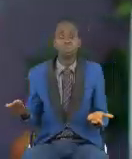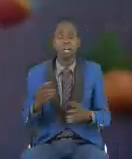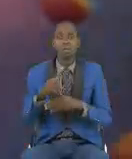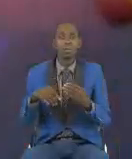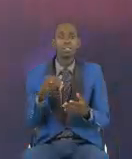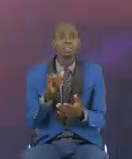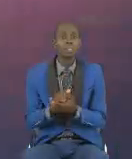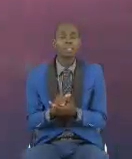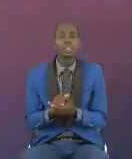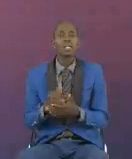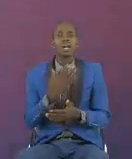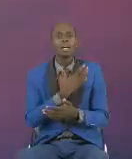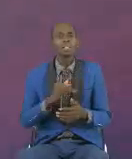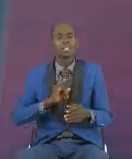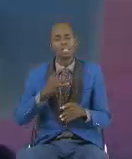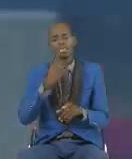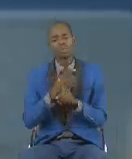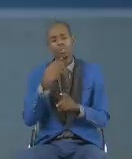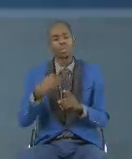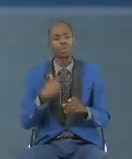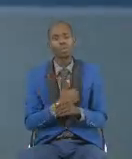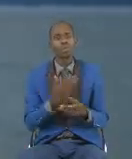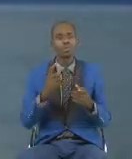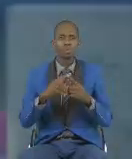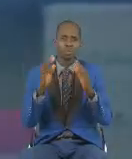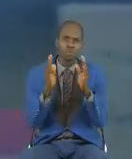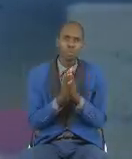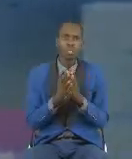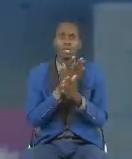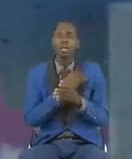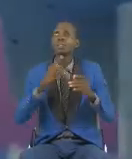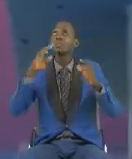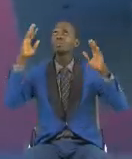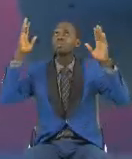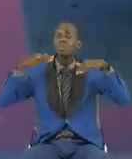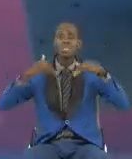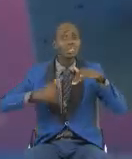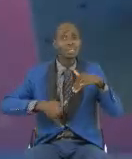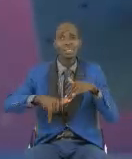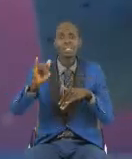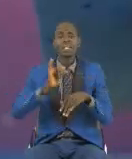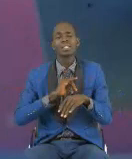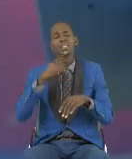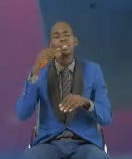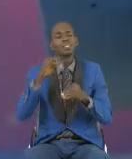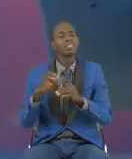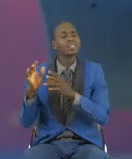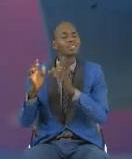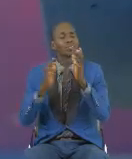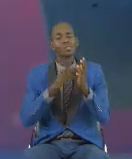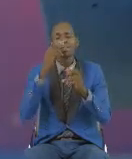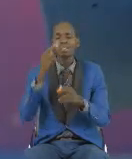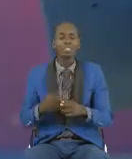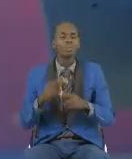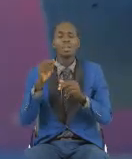And then I said, now we're going to pray. What the rain was coming down. I said, in Jesus' name, any